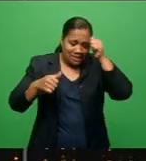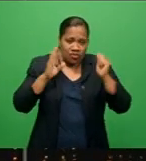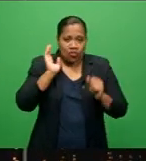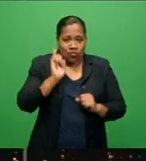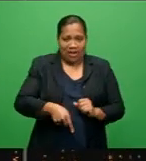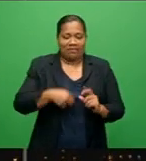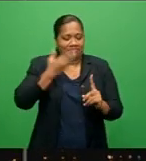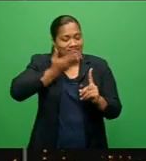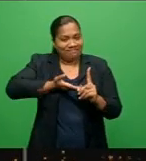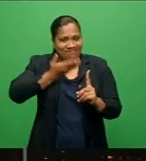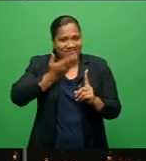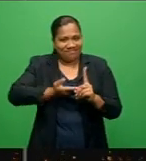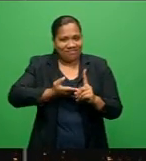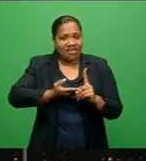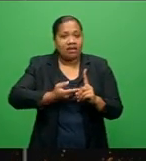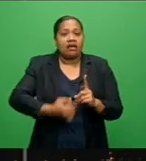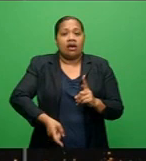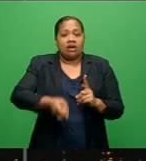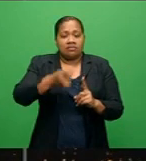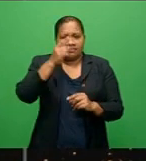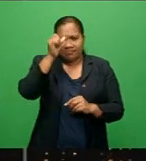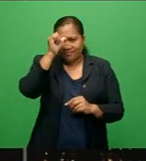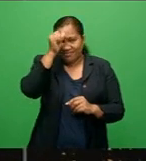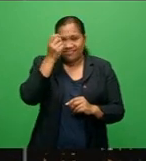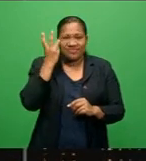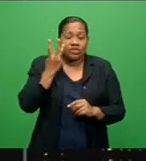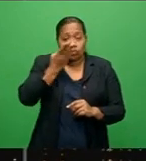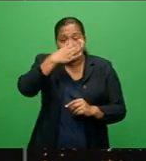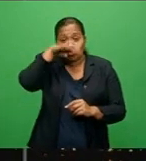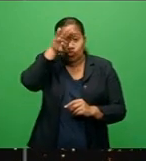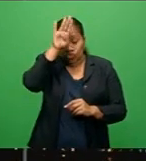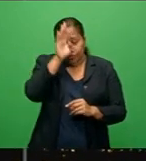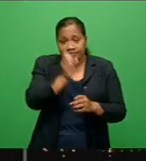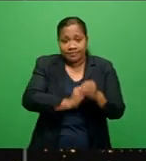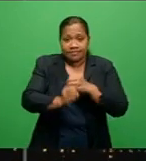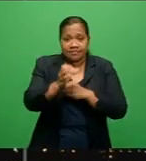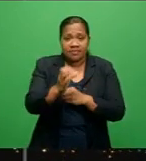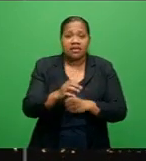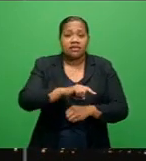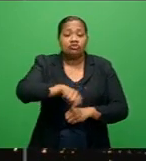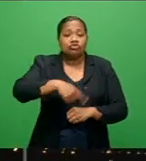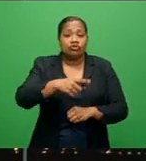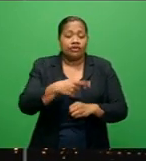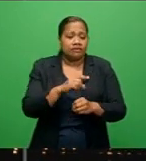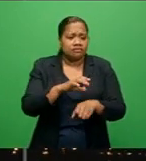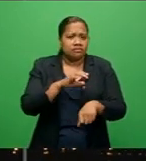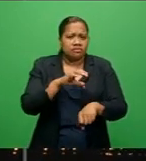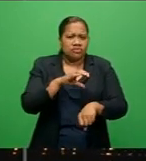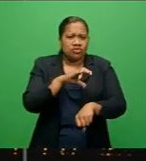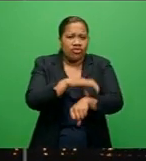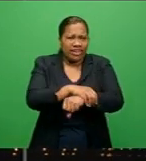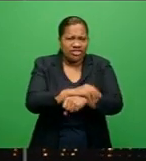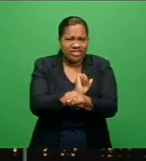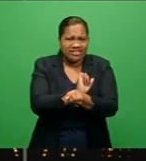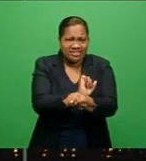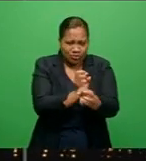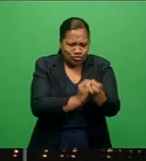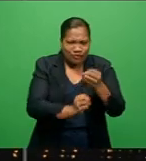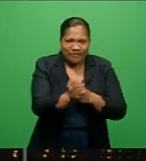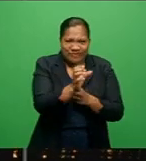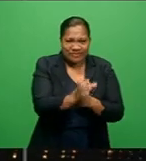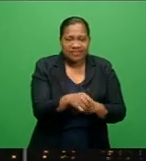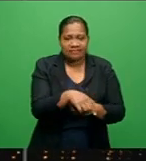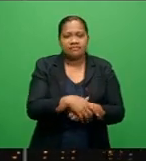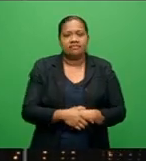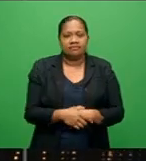Prabhashini Ram, who is the only Indo-Fijian chief officer at Suva Women's Correction Centre. Kritika Kumar with 35-year-old